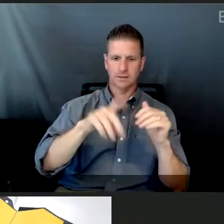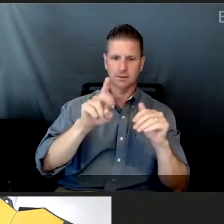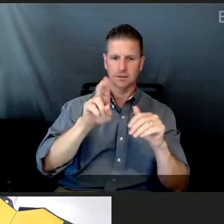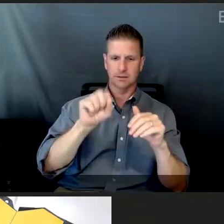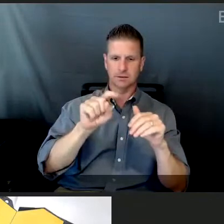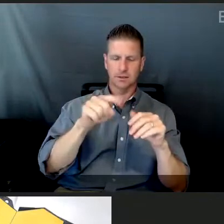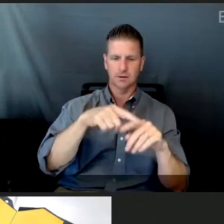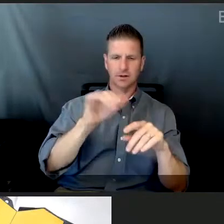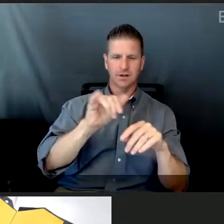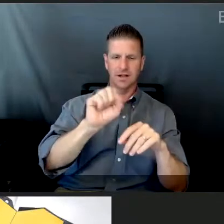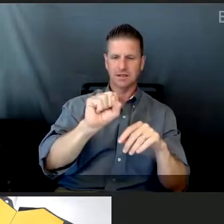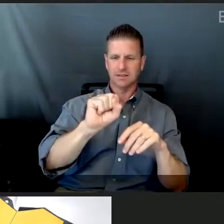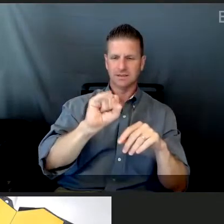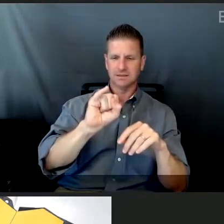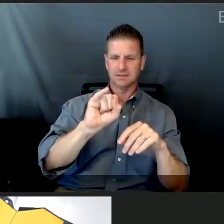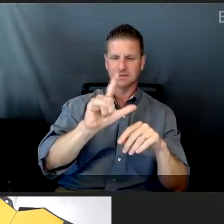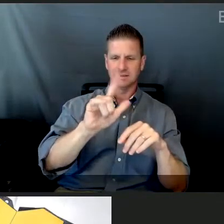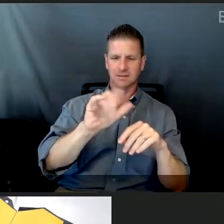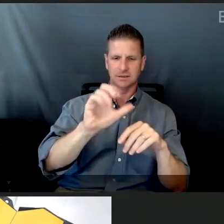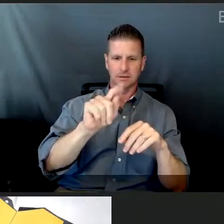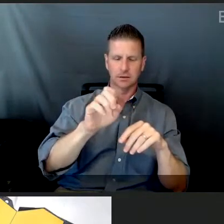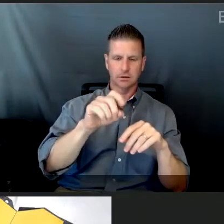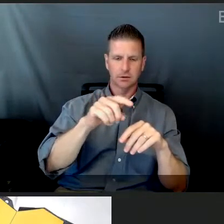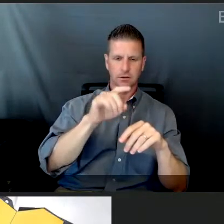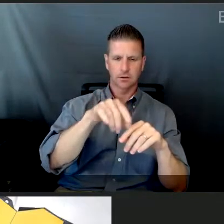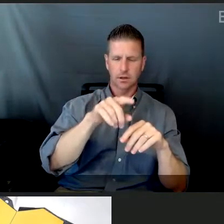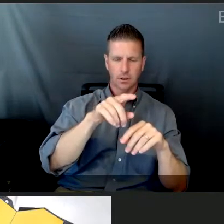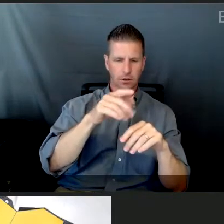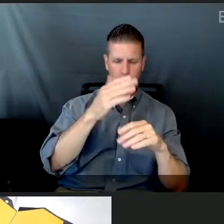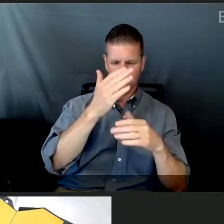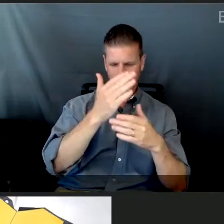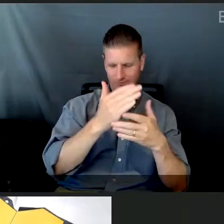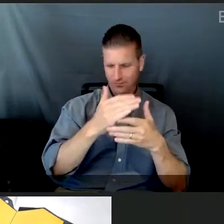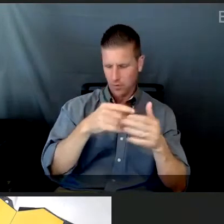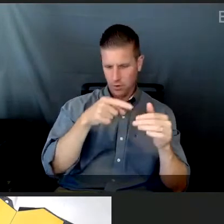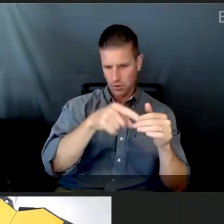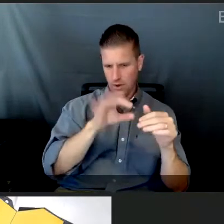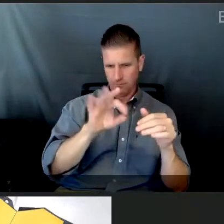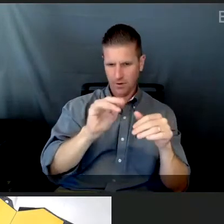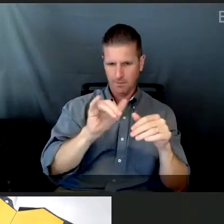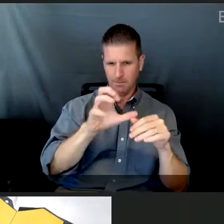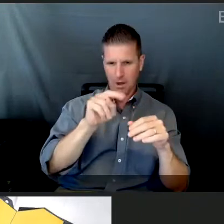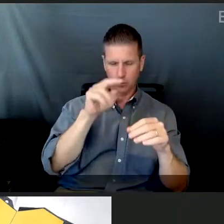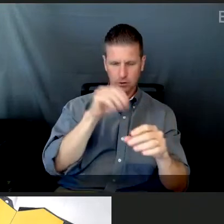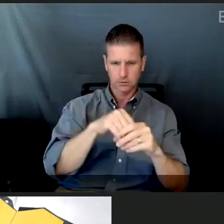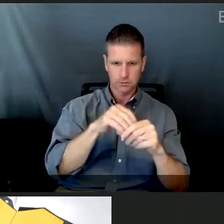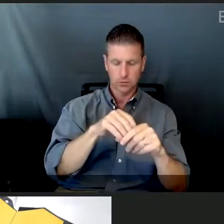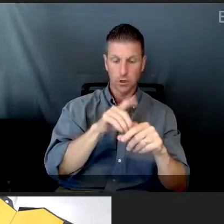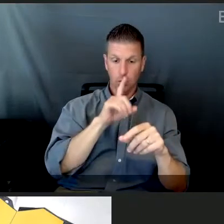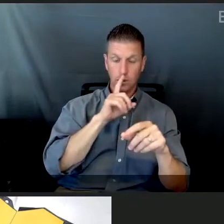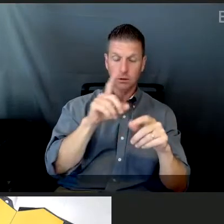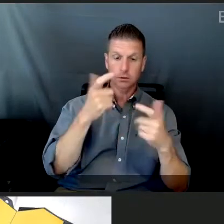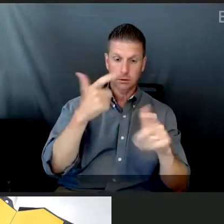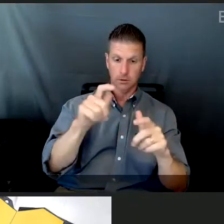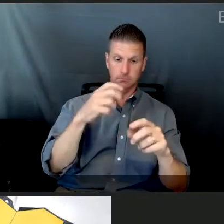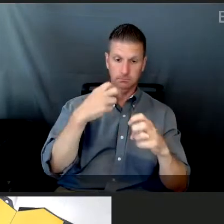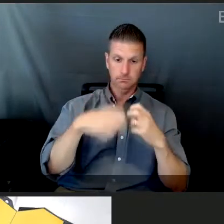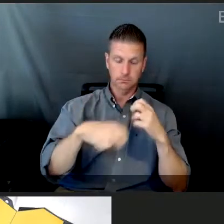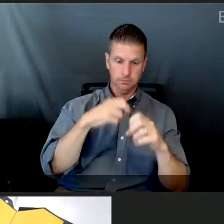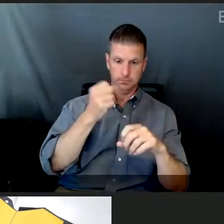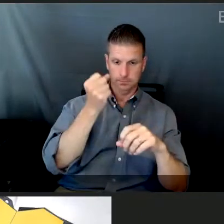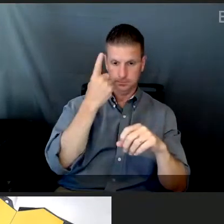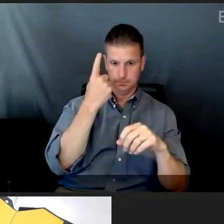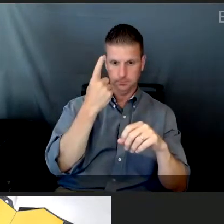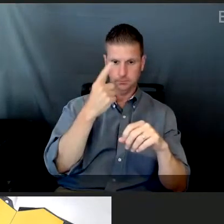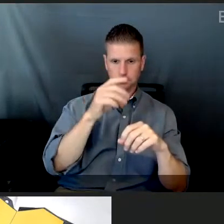silicate particles that are a fraction of a micron in size. And then there is a really big problem in understanding